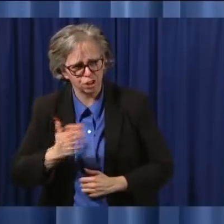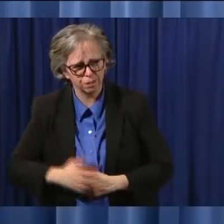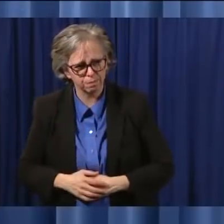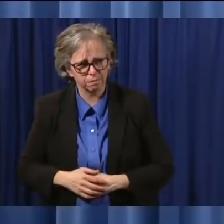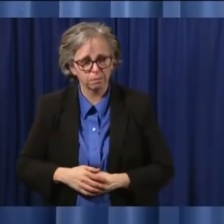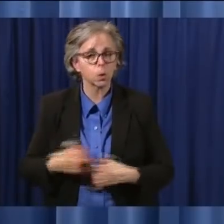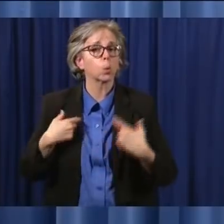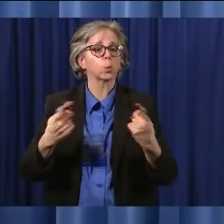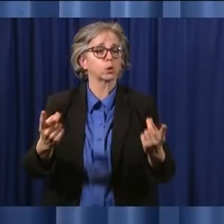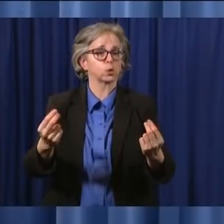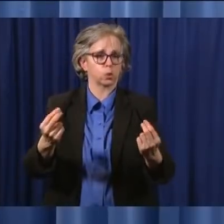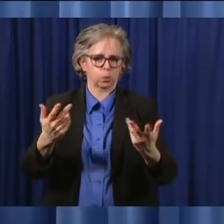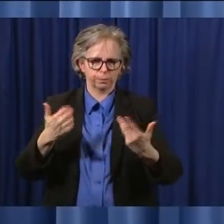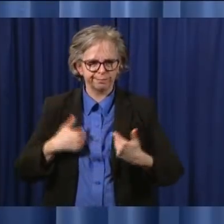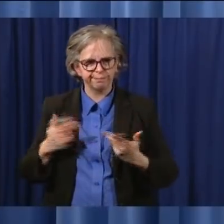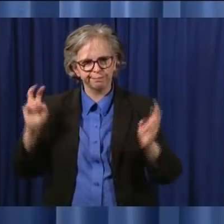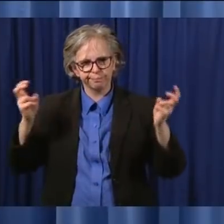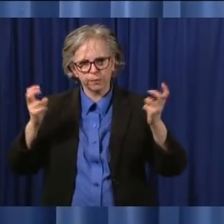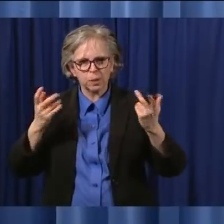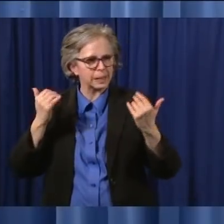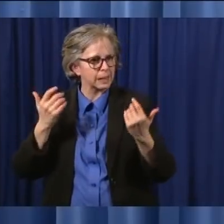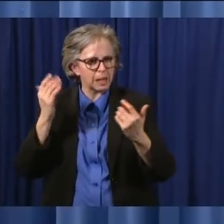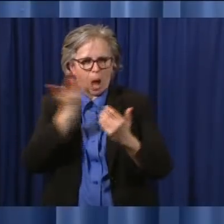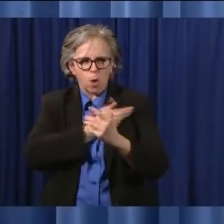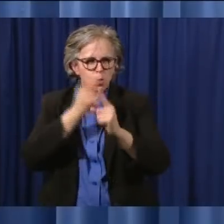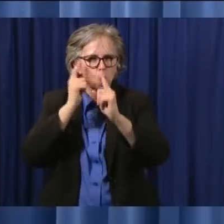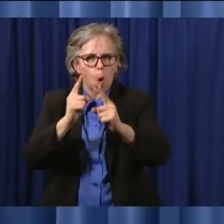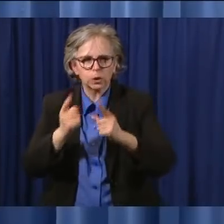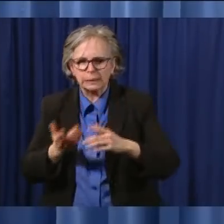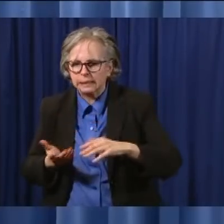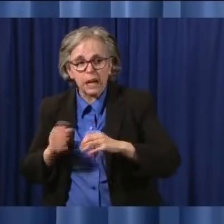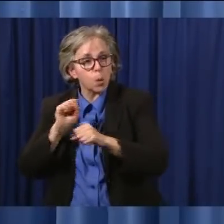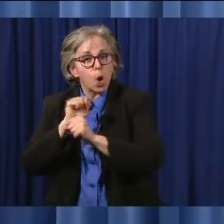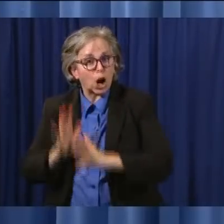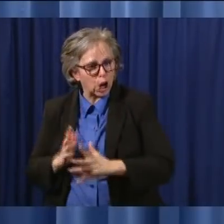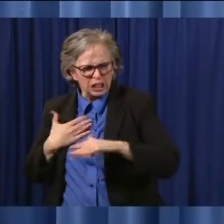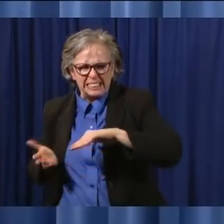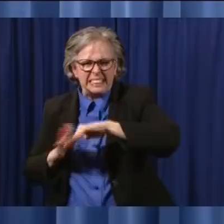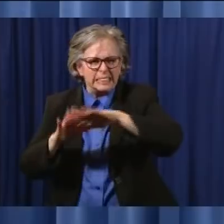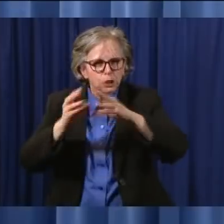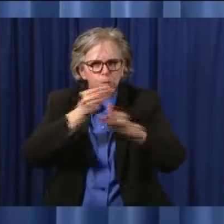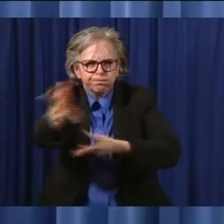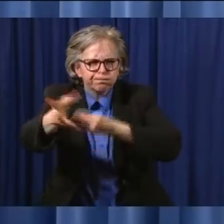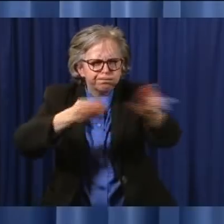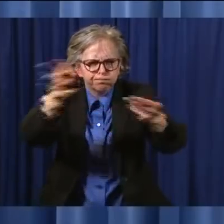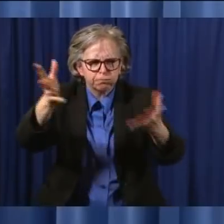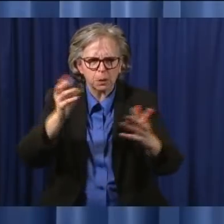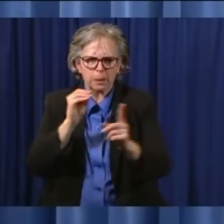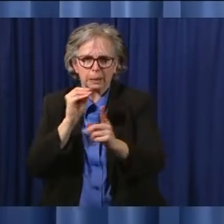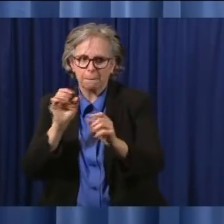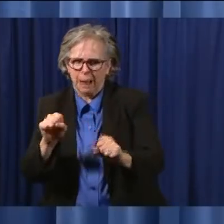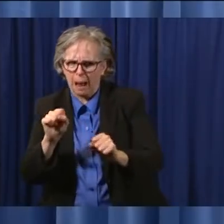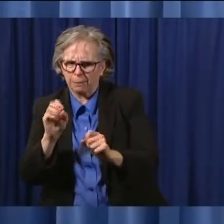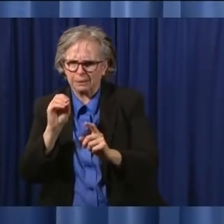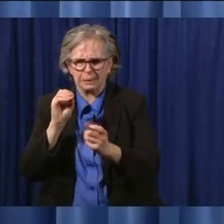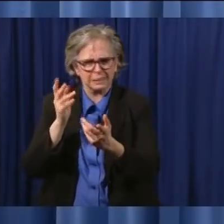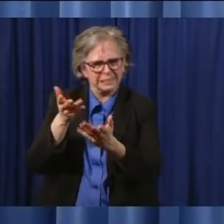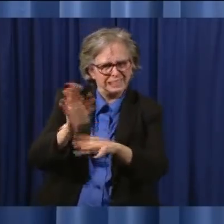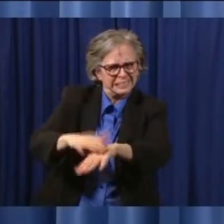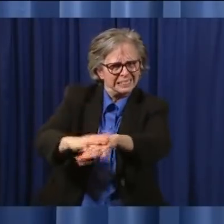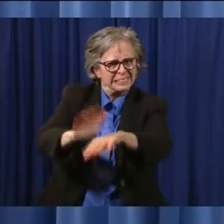Ohioans of possible exposure to the virus. We've talked about this. Our goal is to stand up about